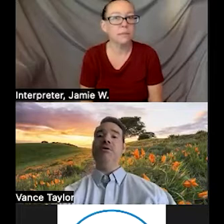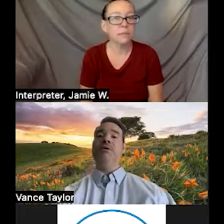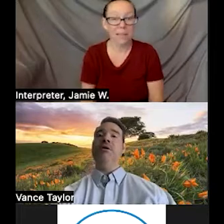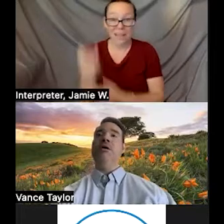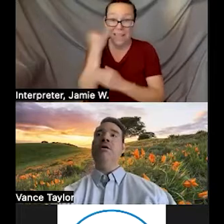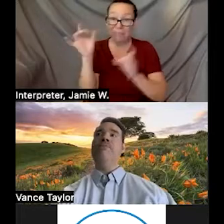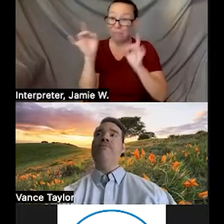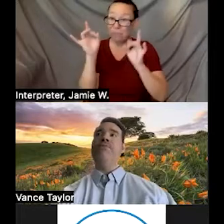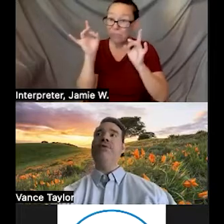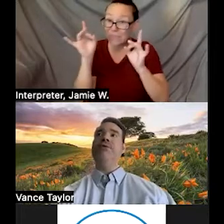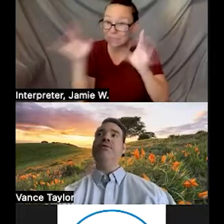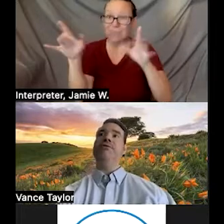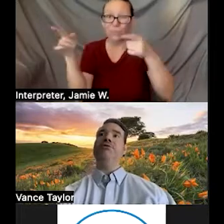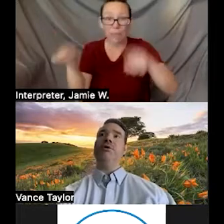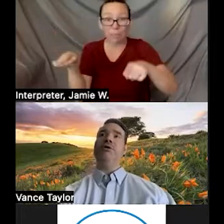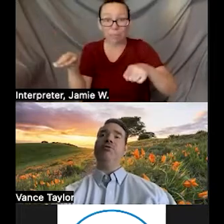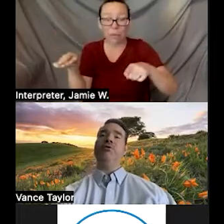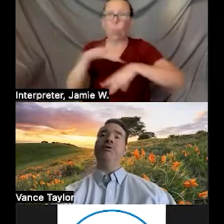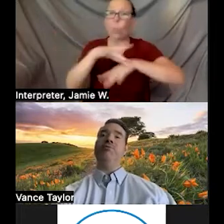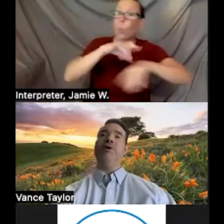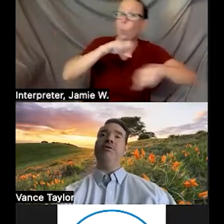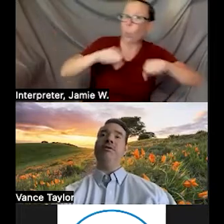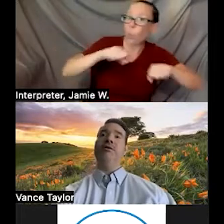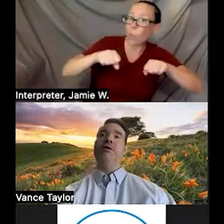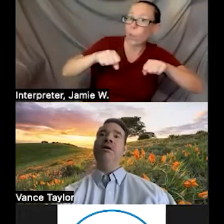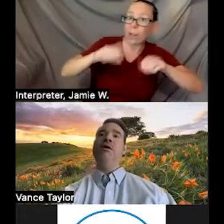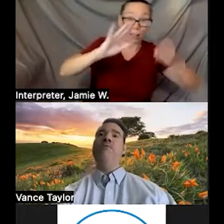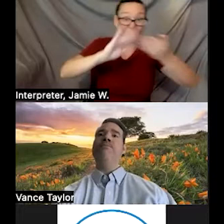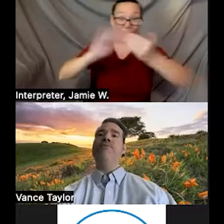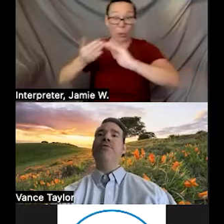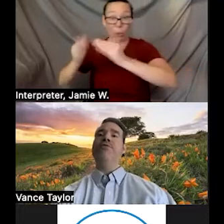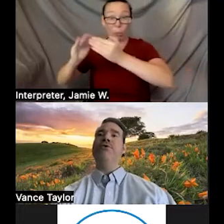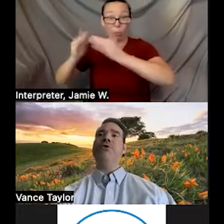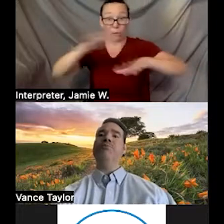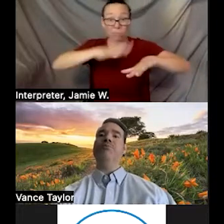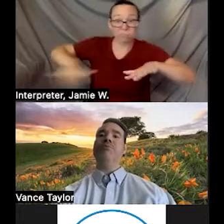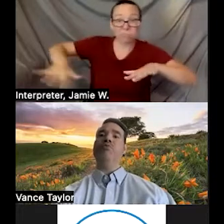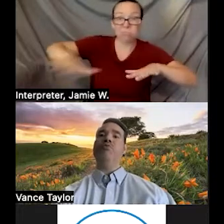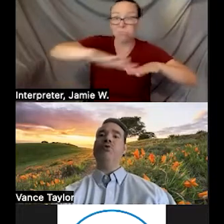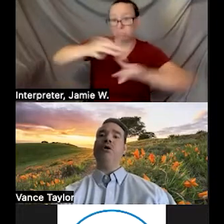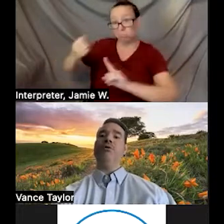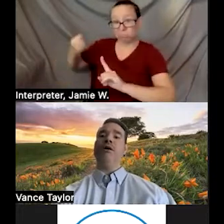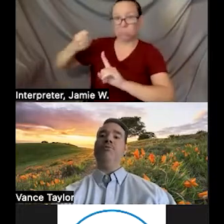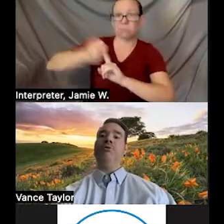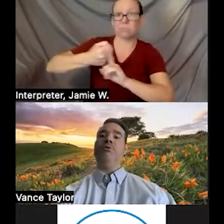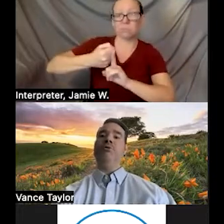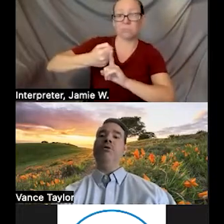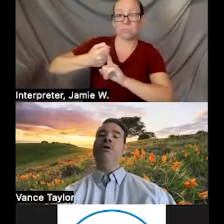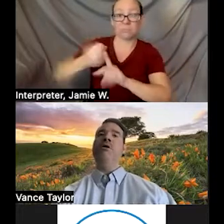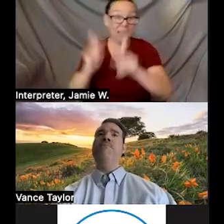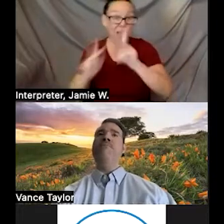earthquake, and surrounding communities are impacted, there are going to be people who come to the